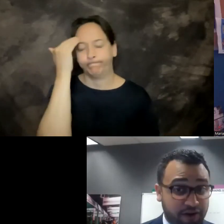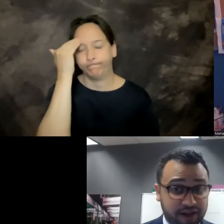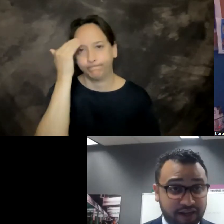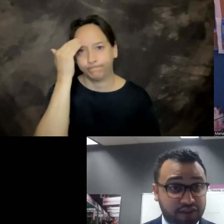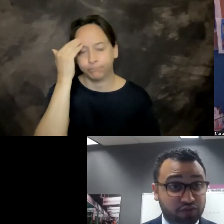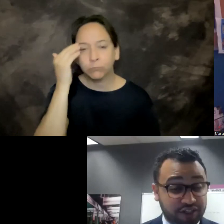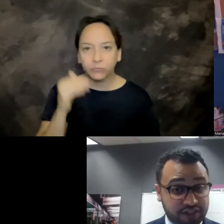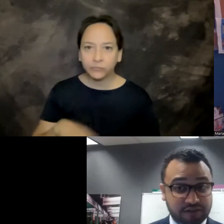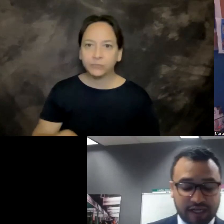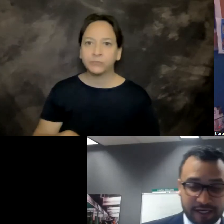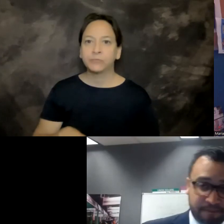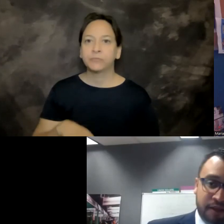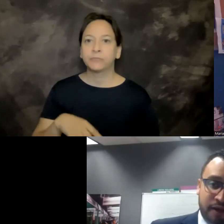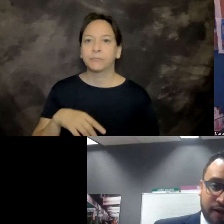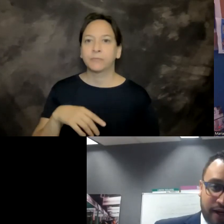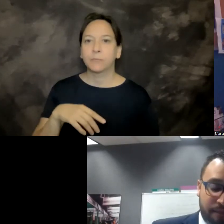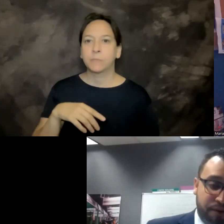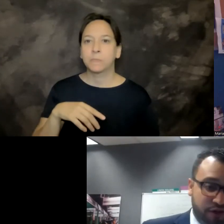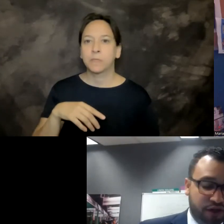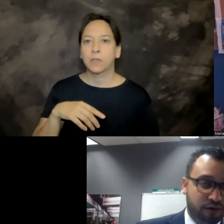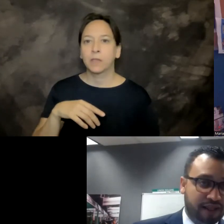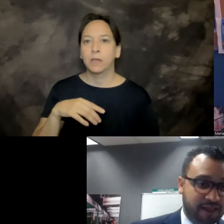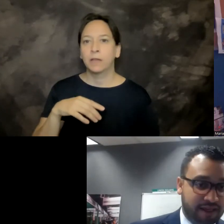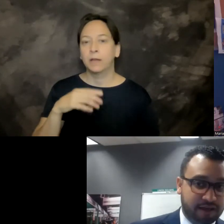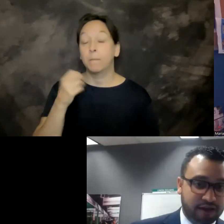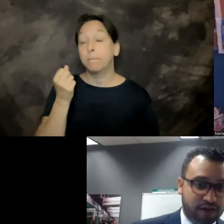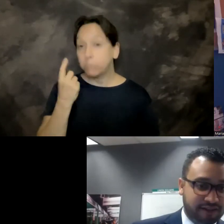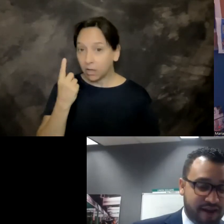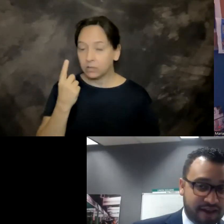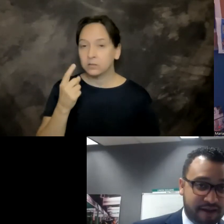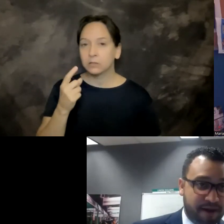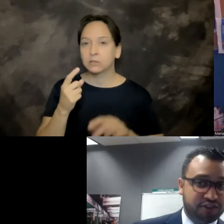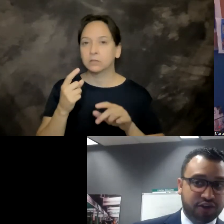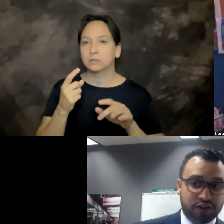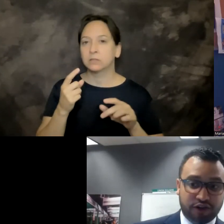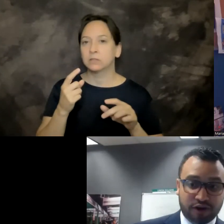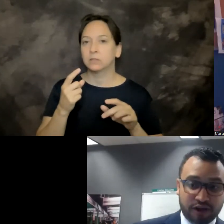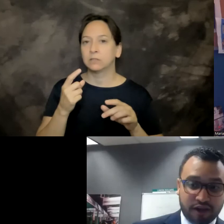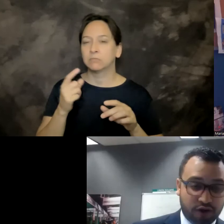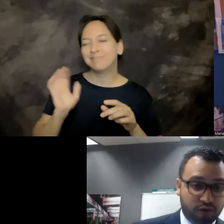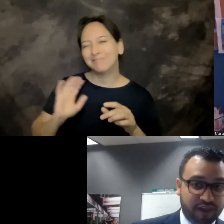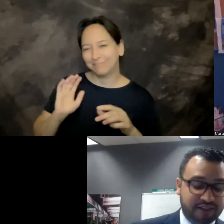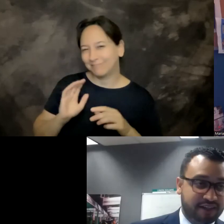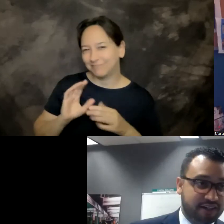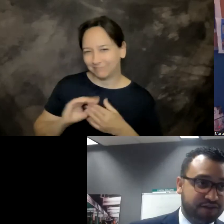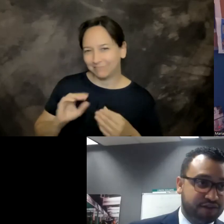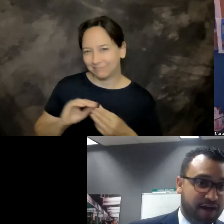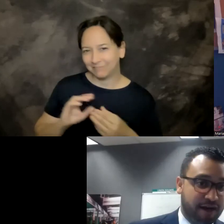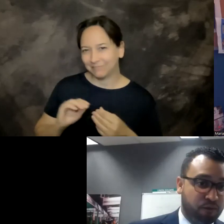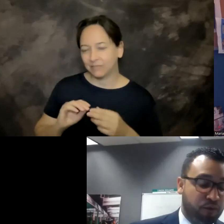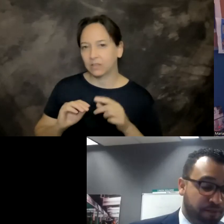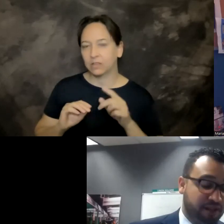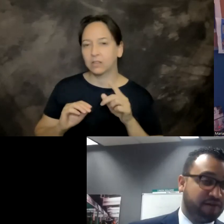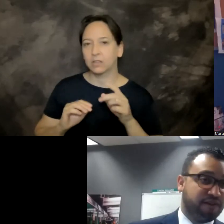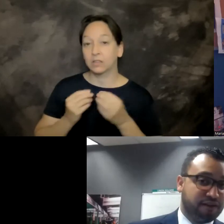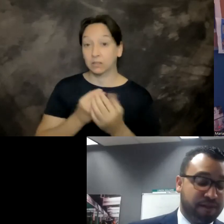the area and in the region. But I think as I mentioned earlier, this is